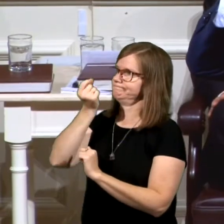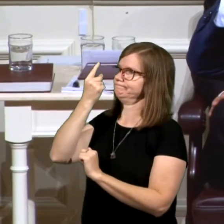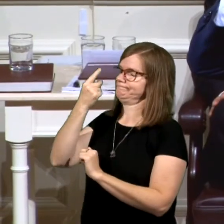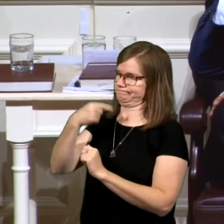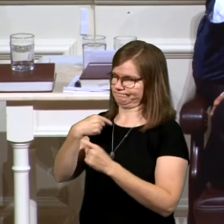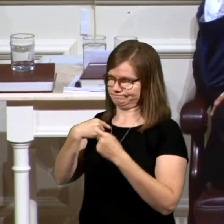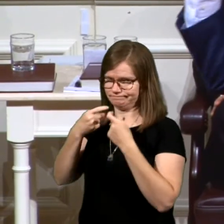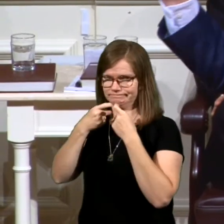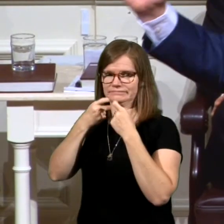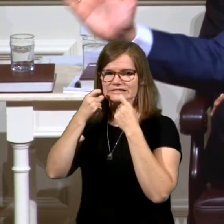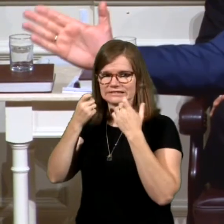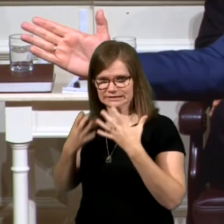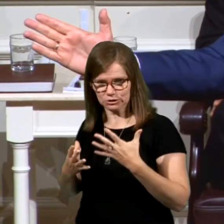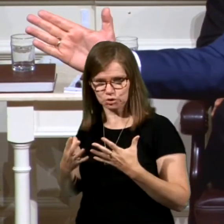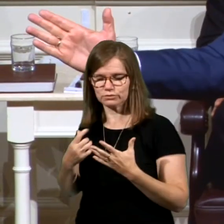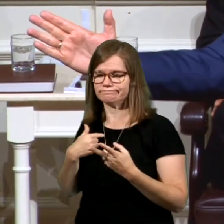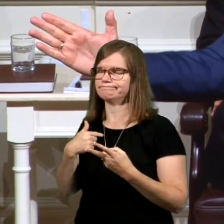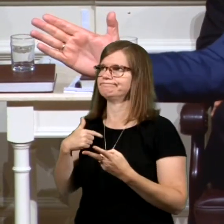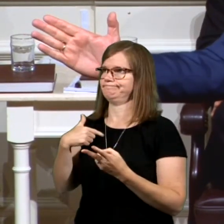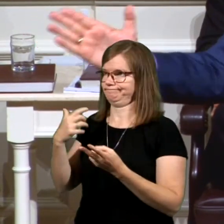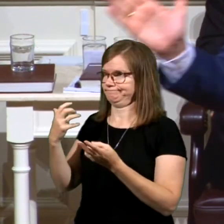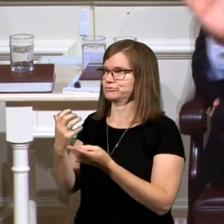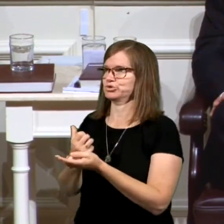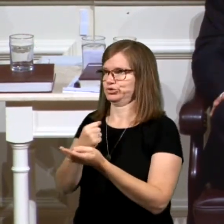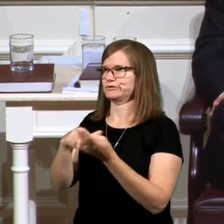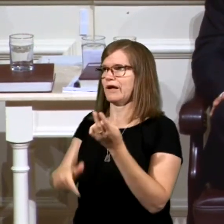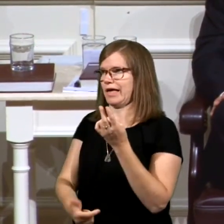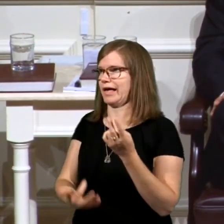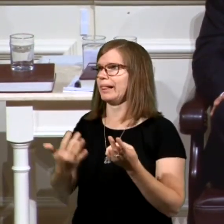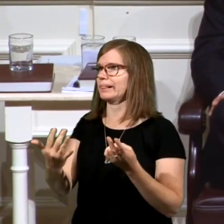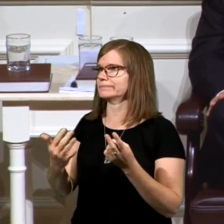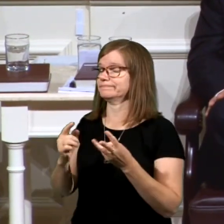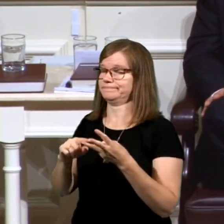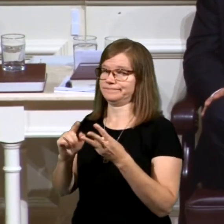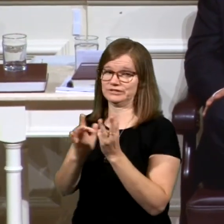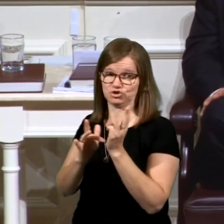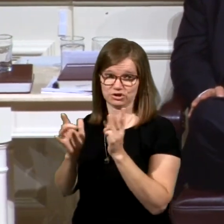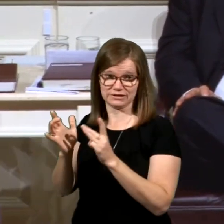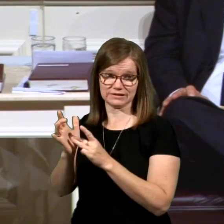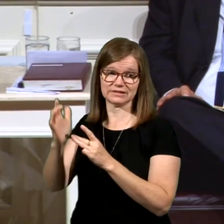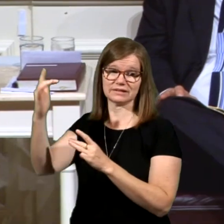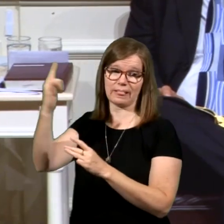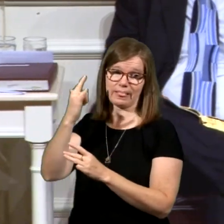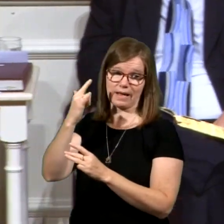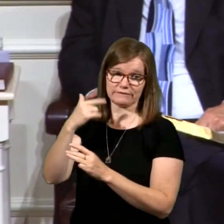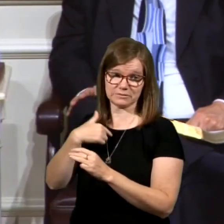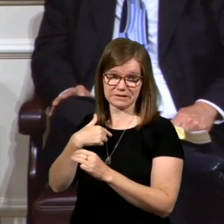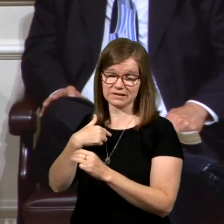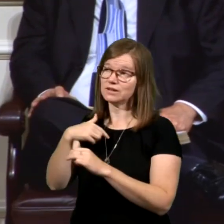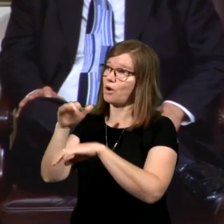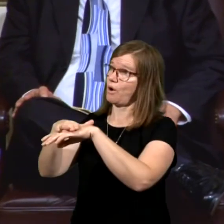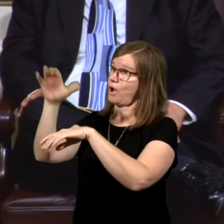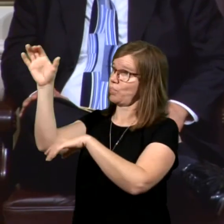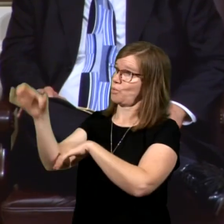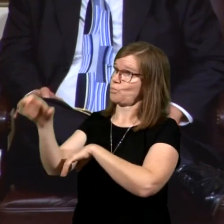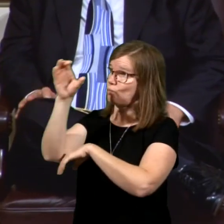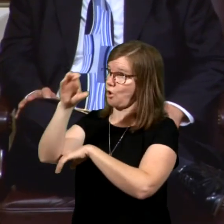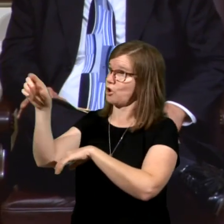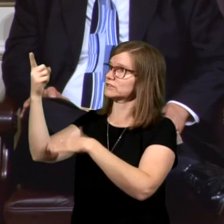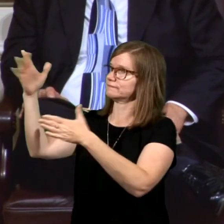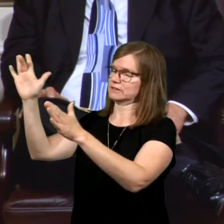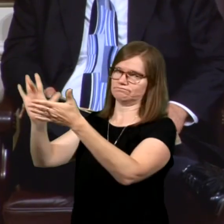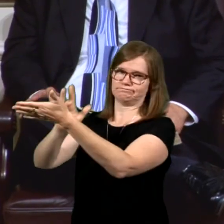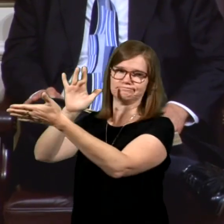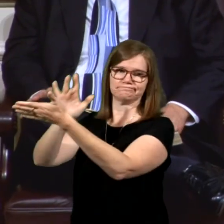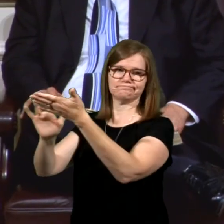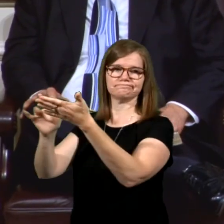sinner. I deserve hell. Jesus loves me and on the cross, he did all that was needed to be done so I could be saved.